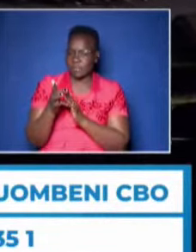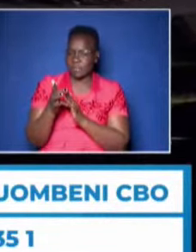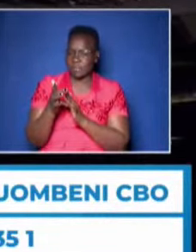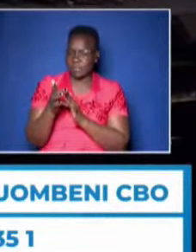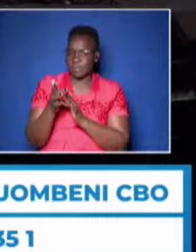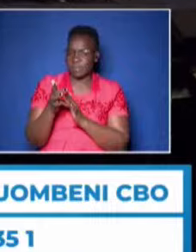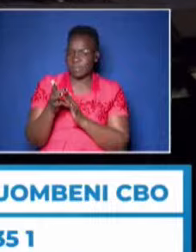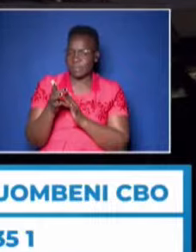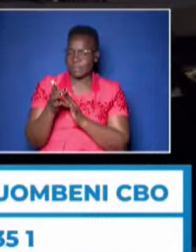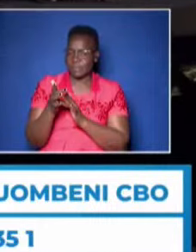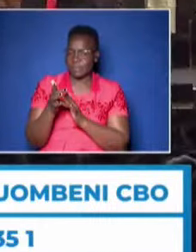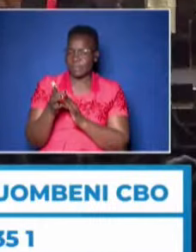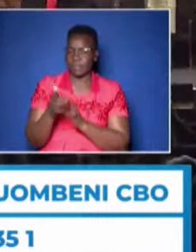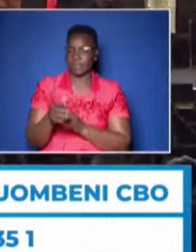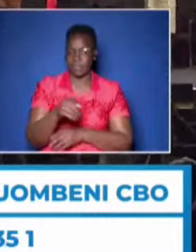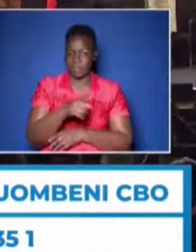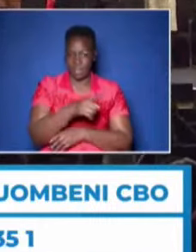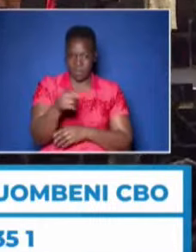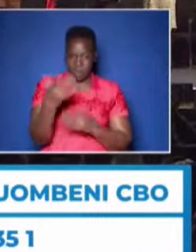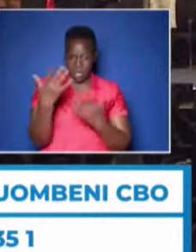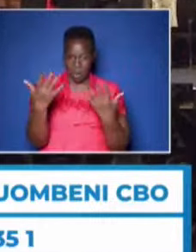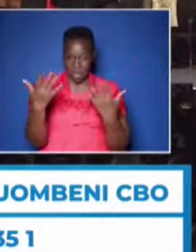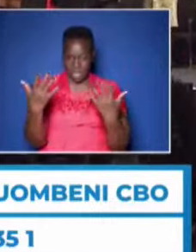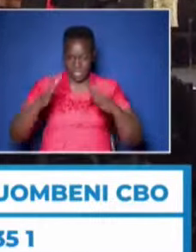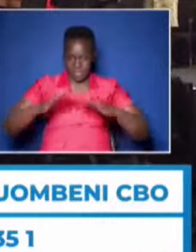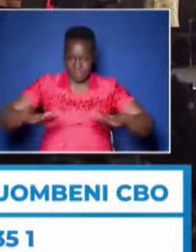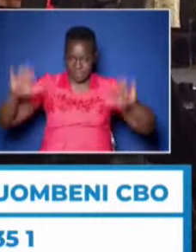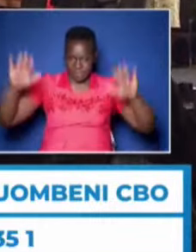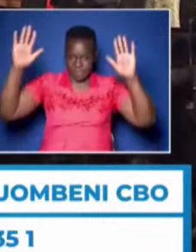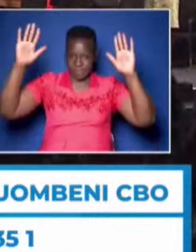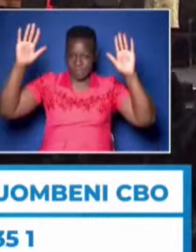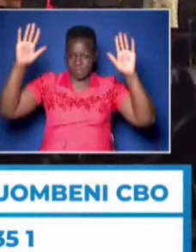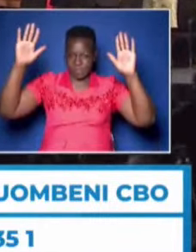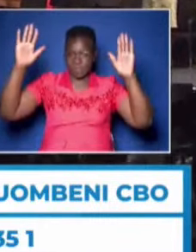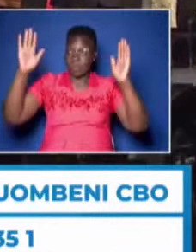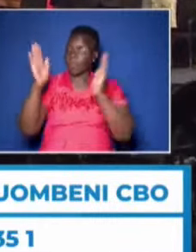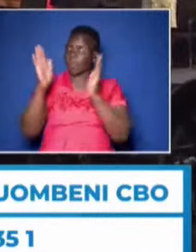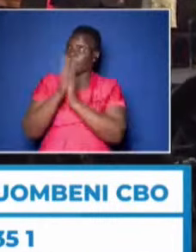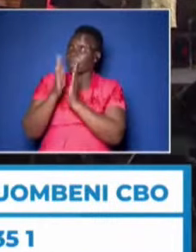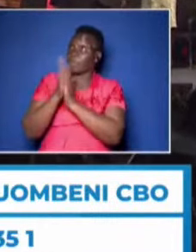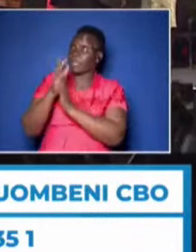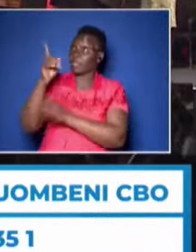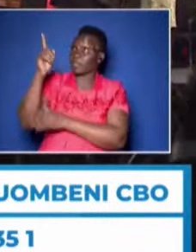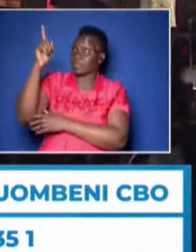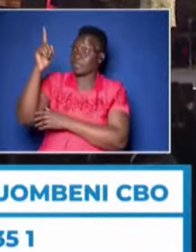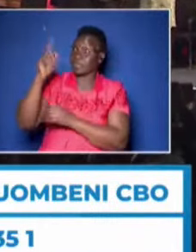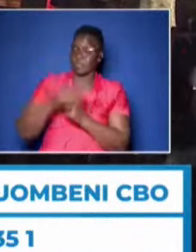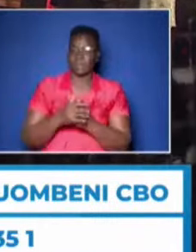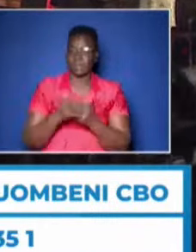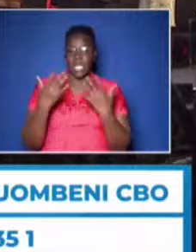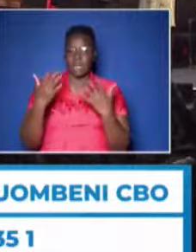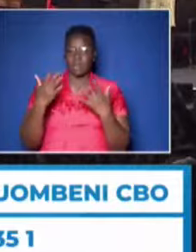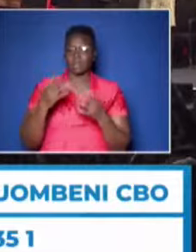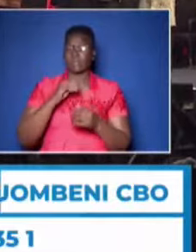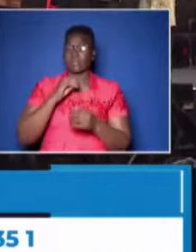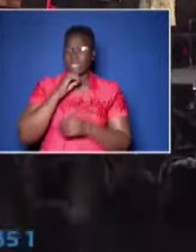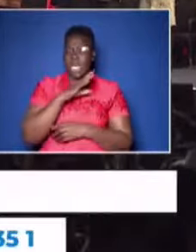Jesus now lift your hands and praise him out loud praise